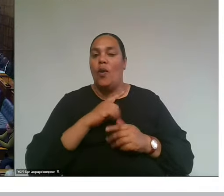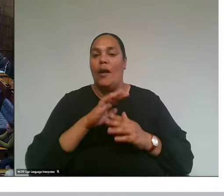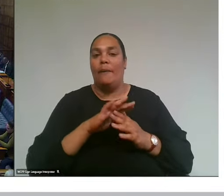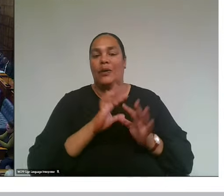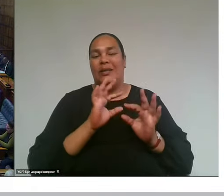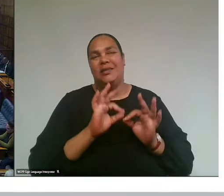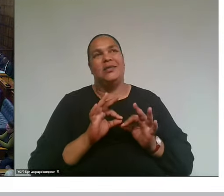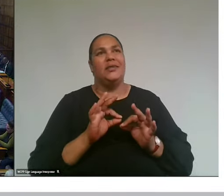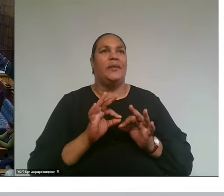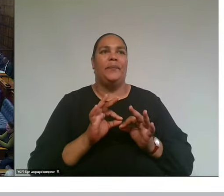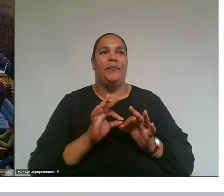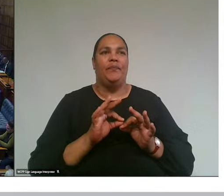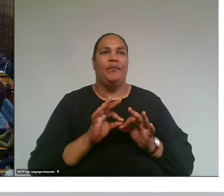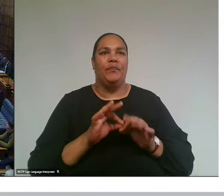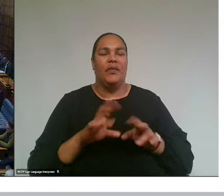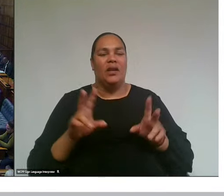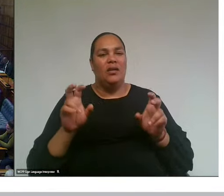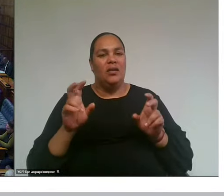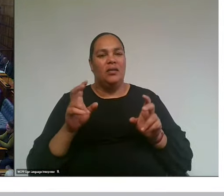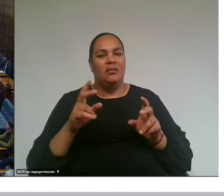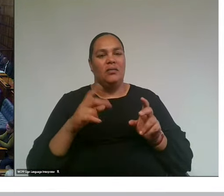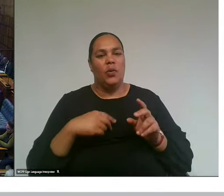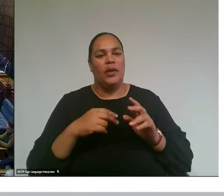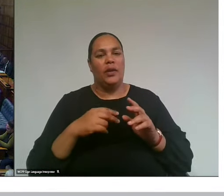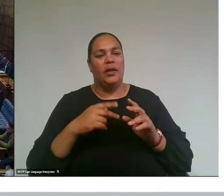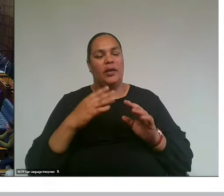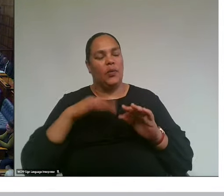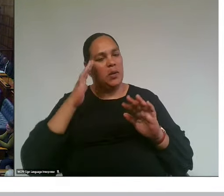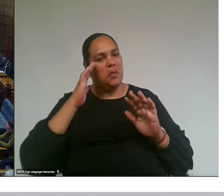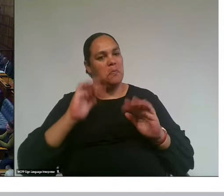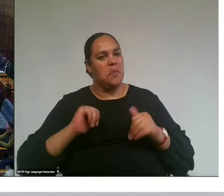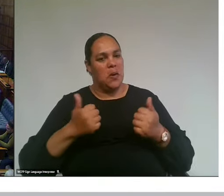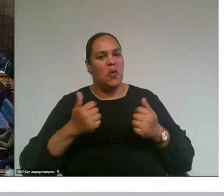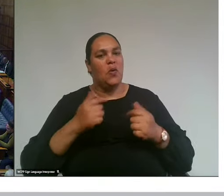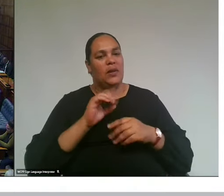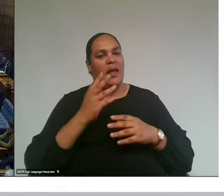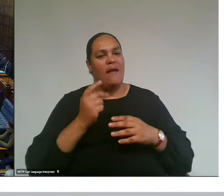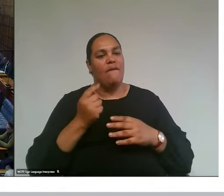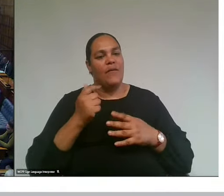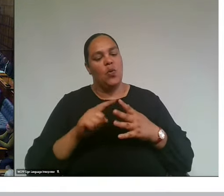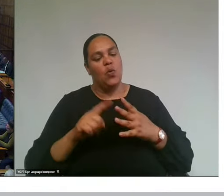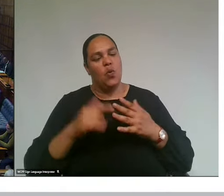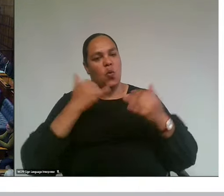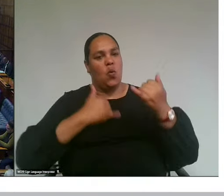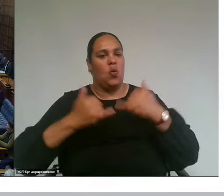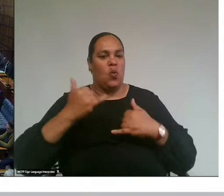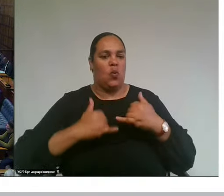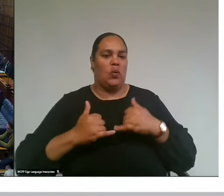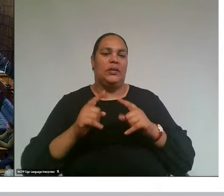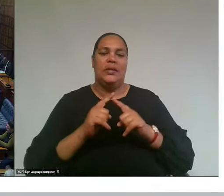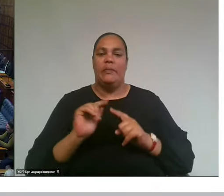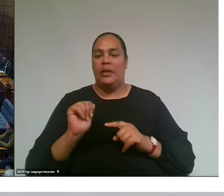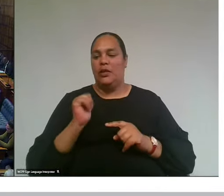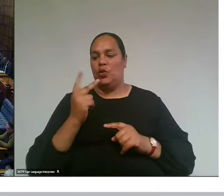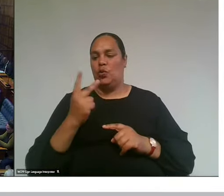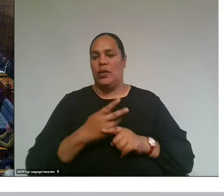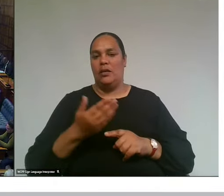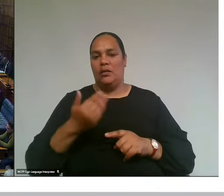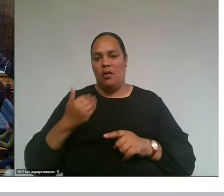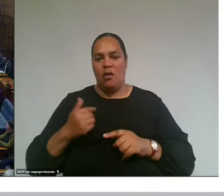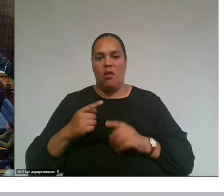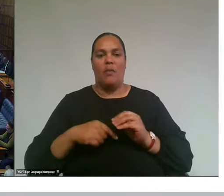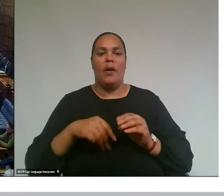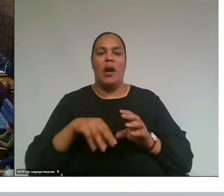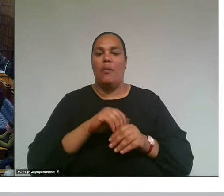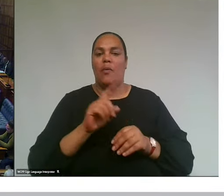a sort of yeah call it sort of we we we're quite well known we also get quite a few calls now and then yesterday or two days ago was with regard